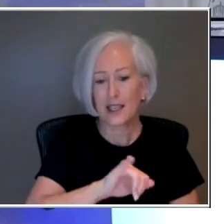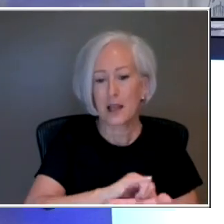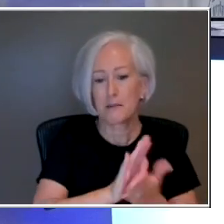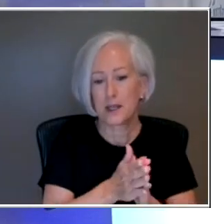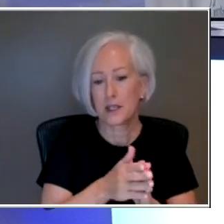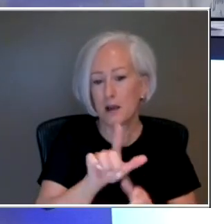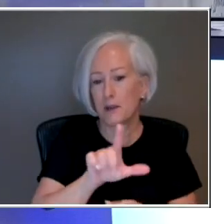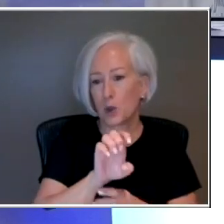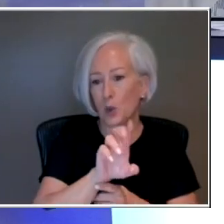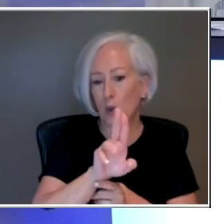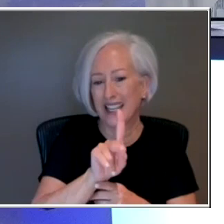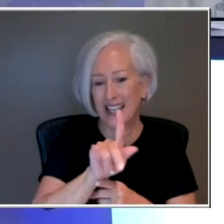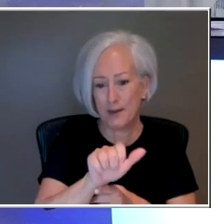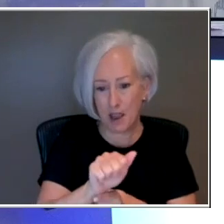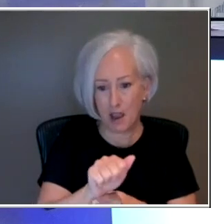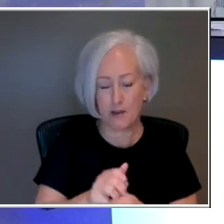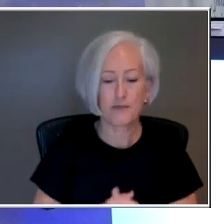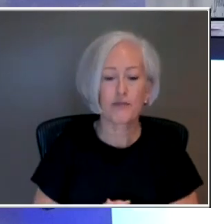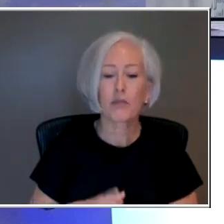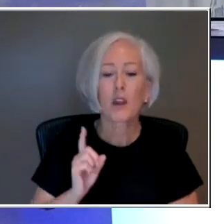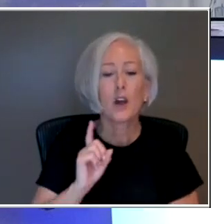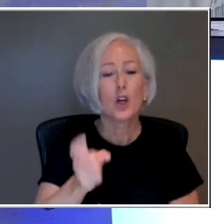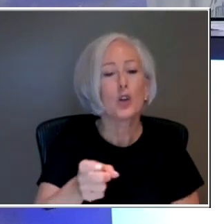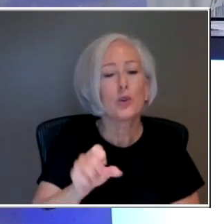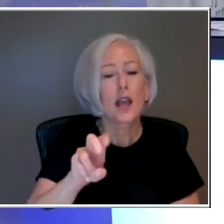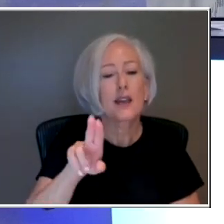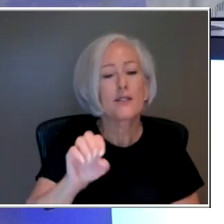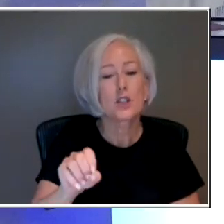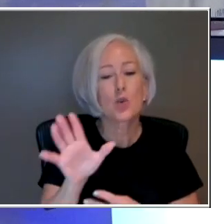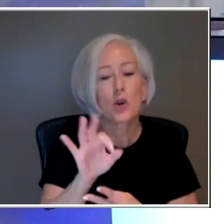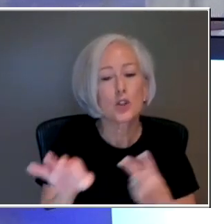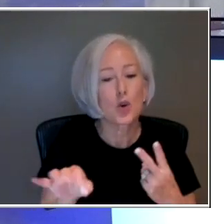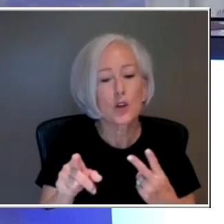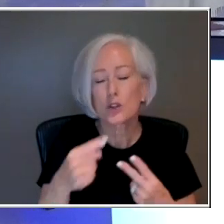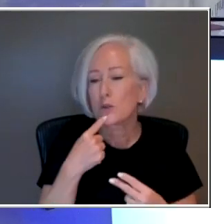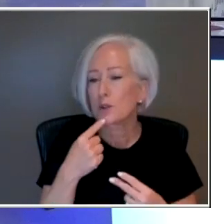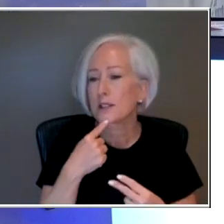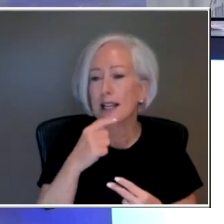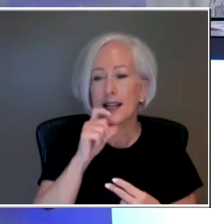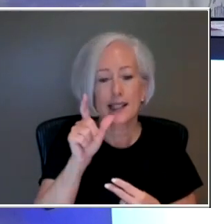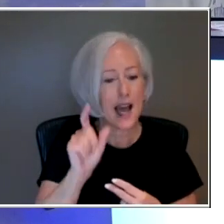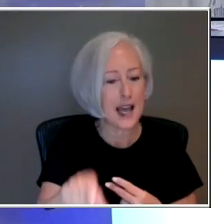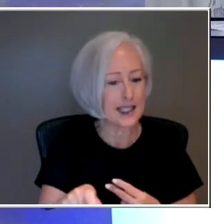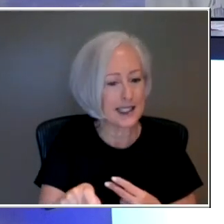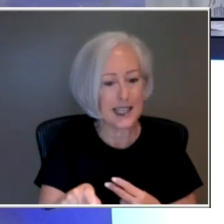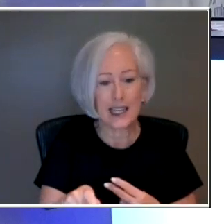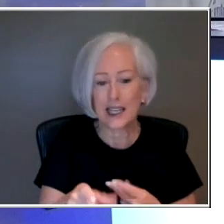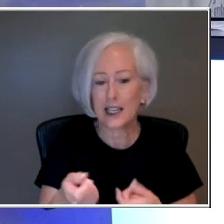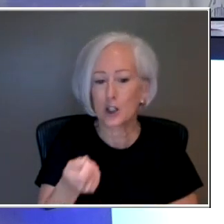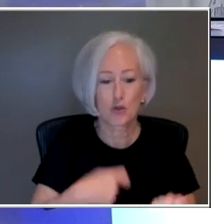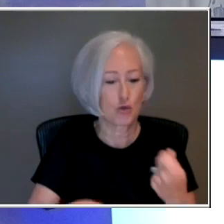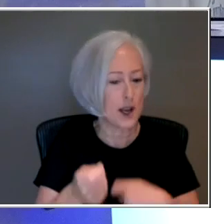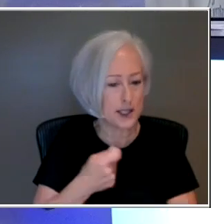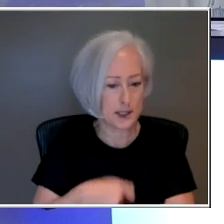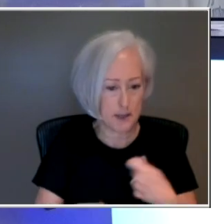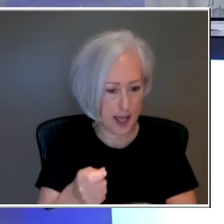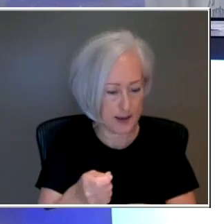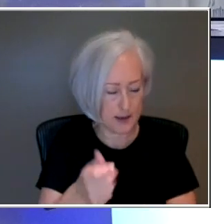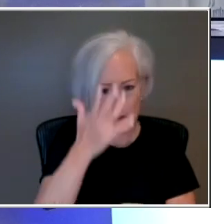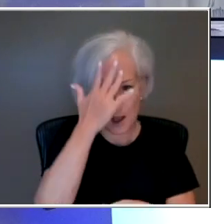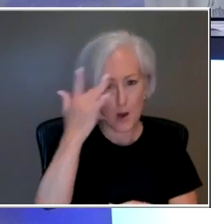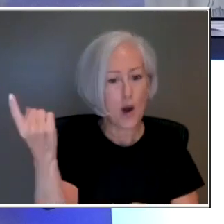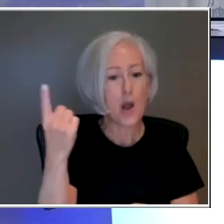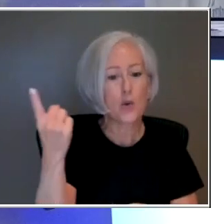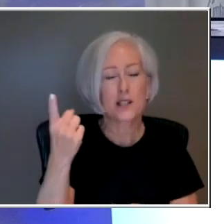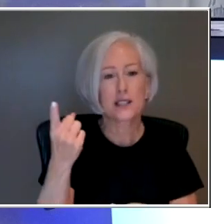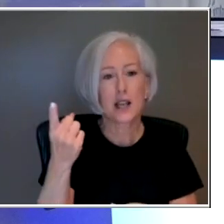a choice right out of the gate. You told Sue she didn't have to get a transplant. So why would someone choose to wait instead